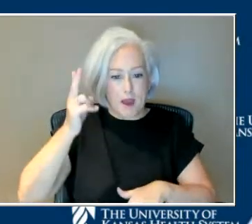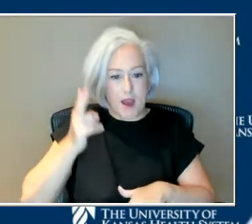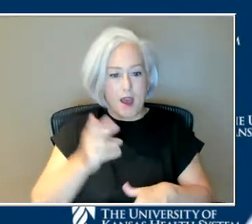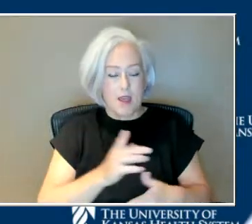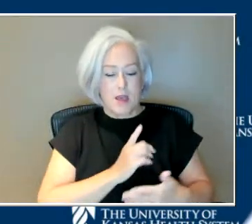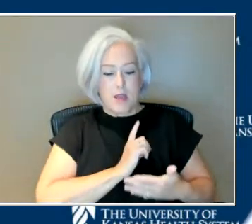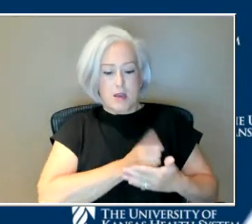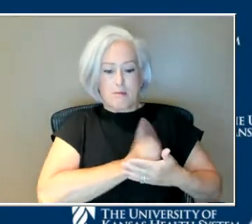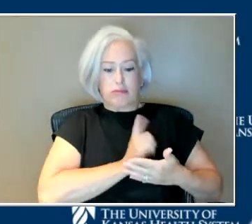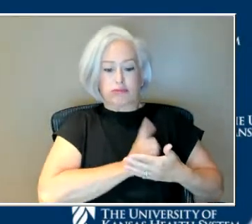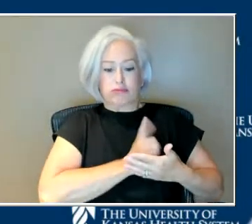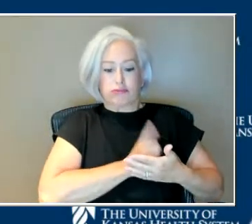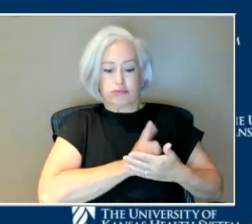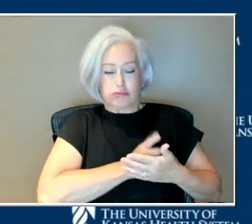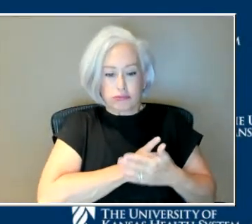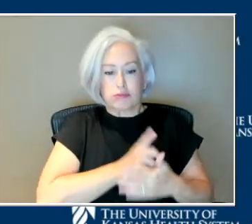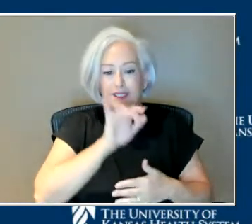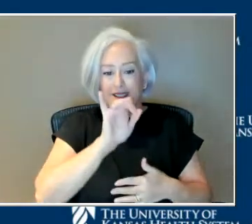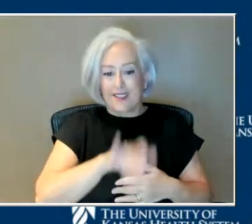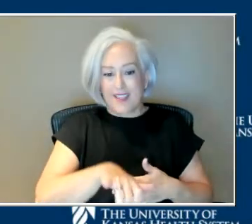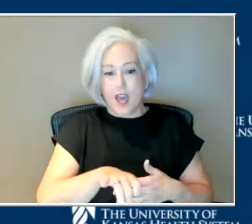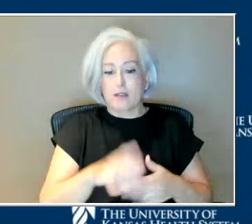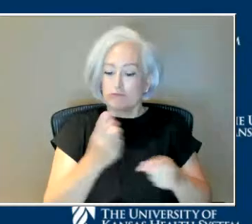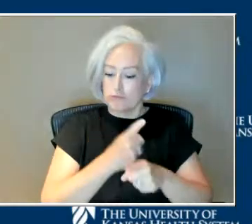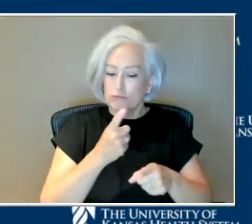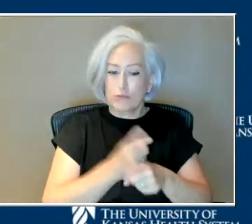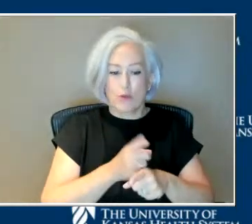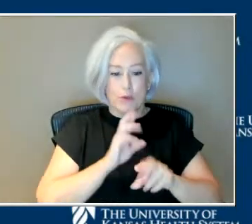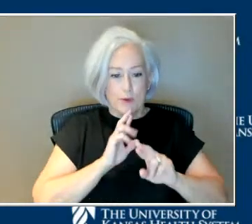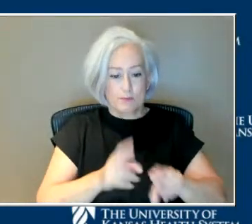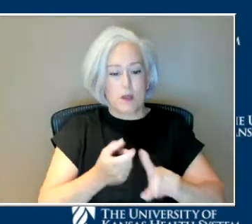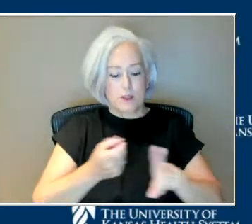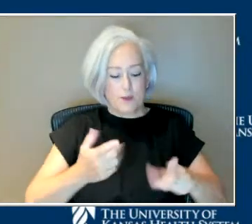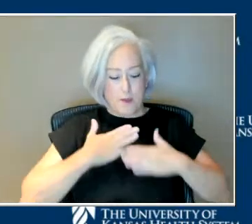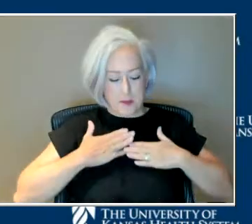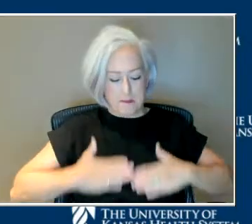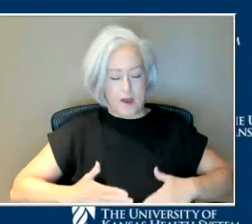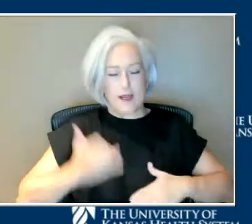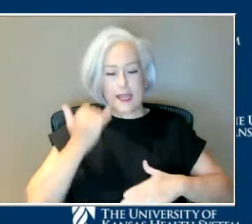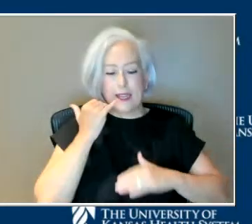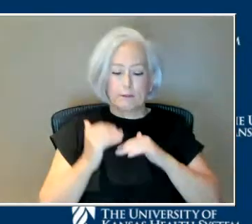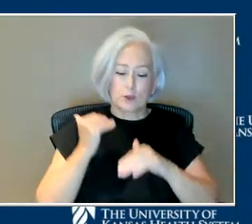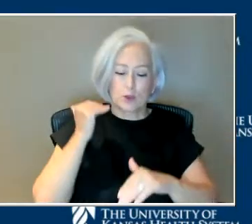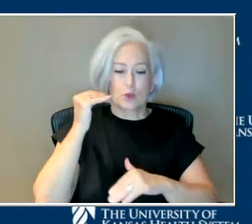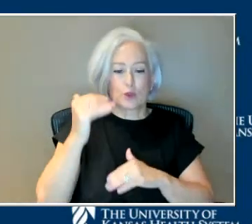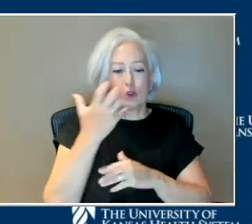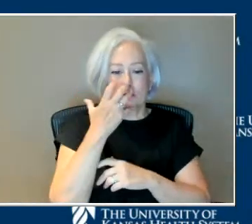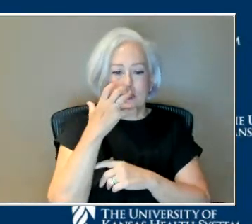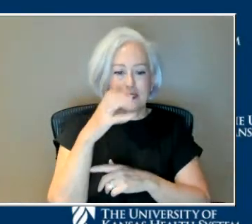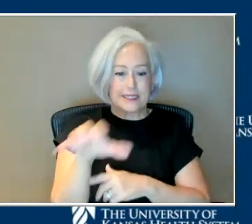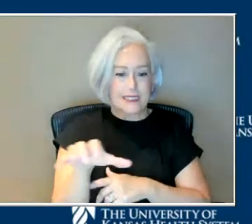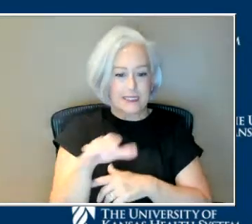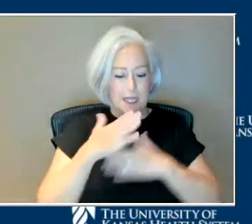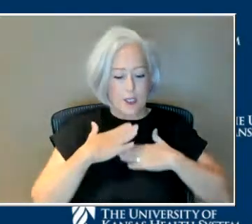Yeah, those are appropriate responses and expected responses when you've had too much heat exposure and your body's not able to adapt